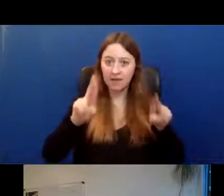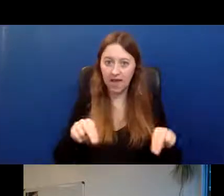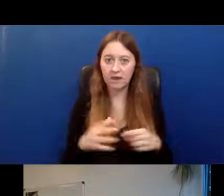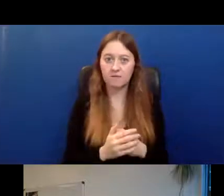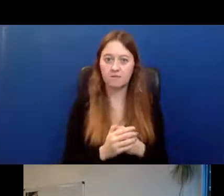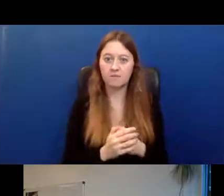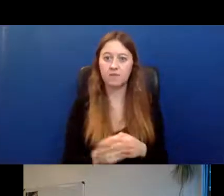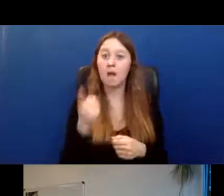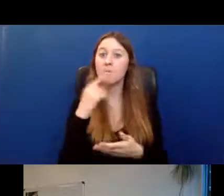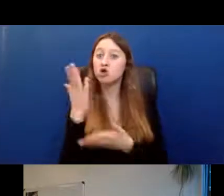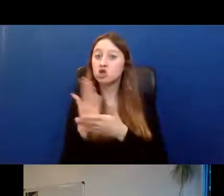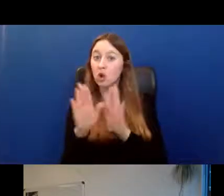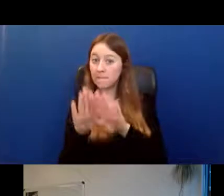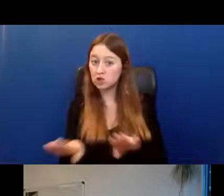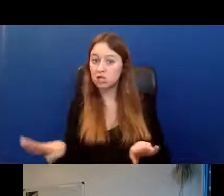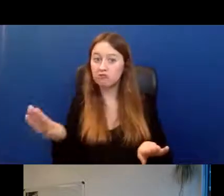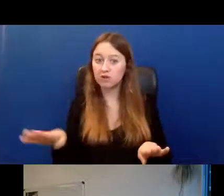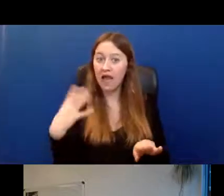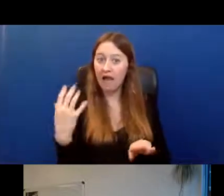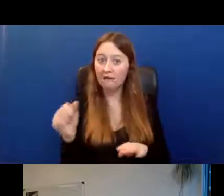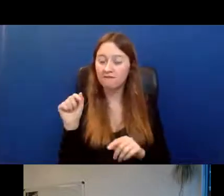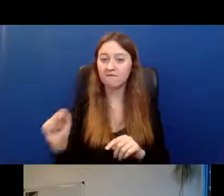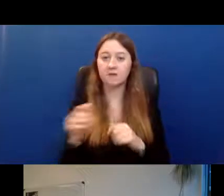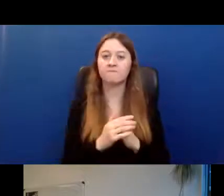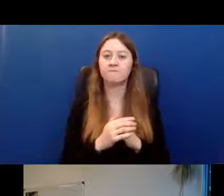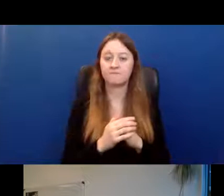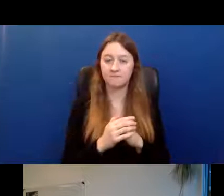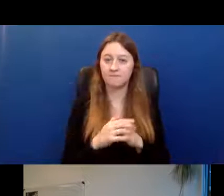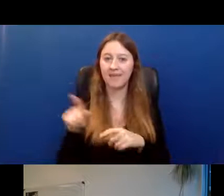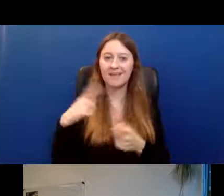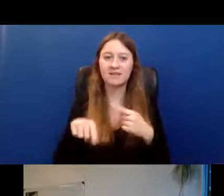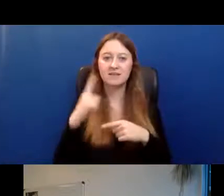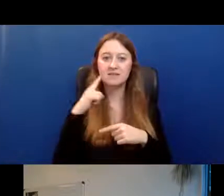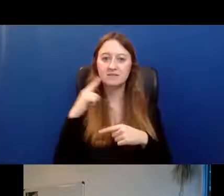children amongst children who've got deaf families and indeed hearing.